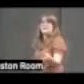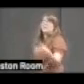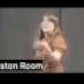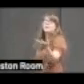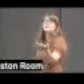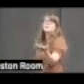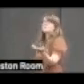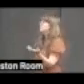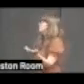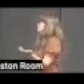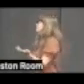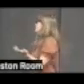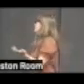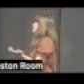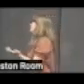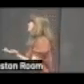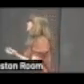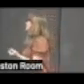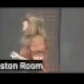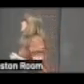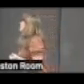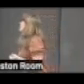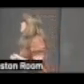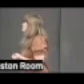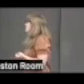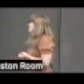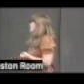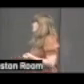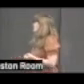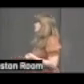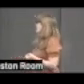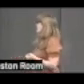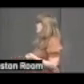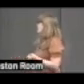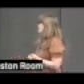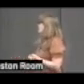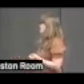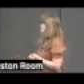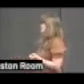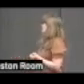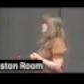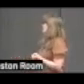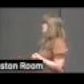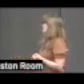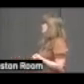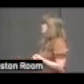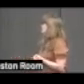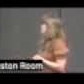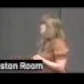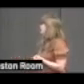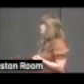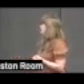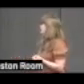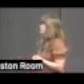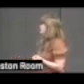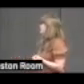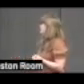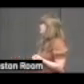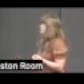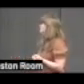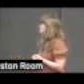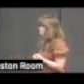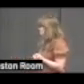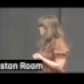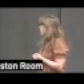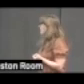be available for future generations. And unfortunately, when I looked at the literature and did sort of a